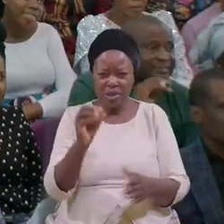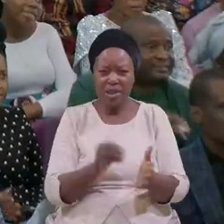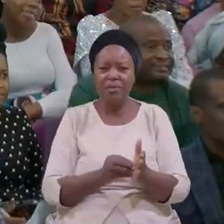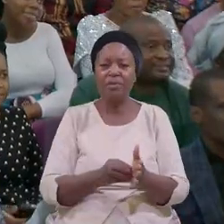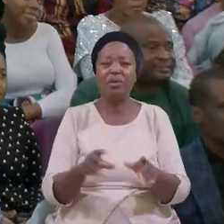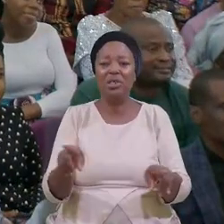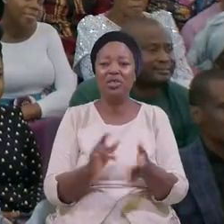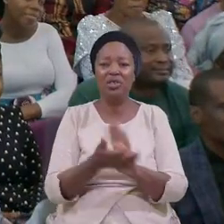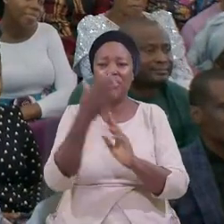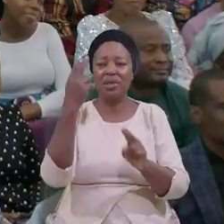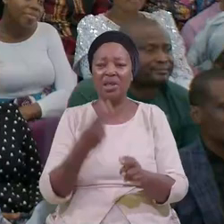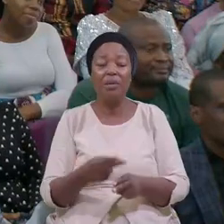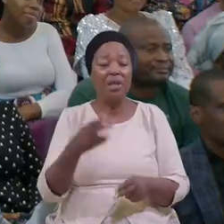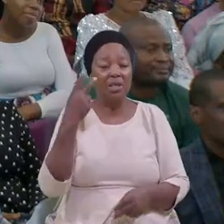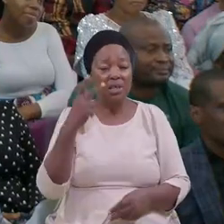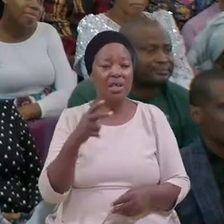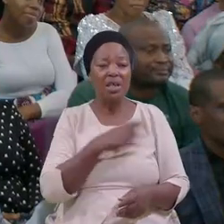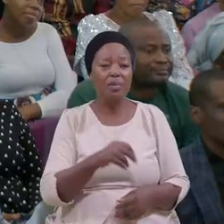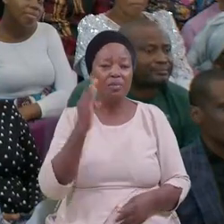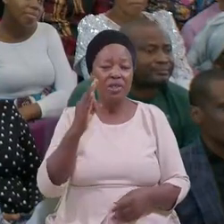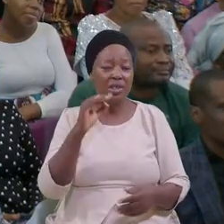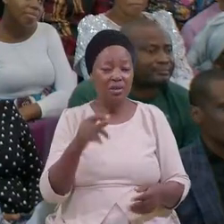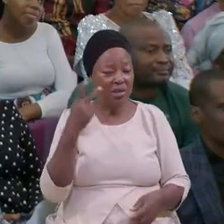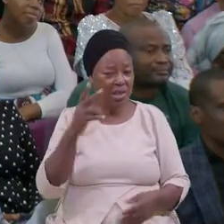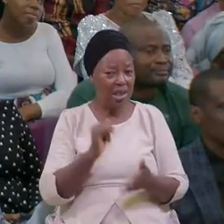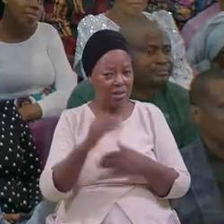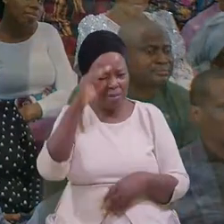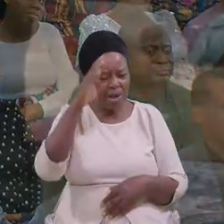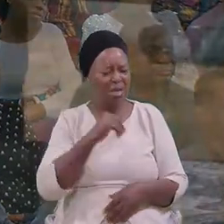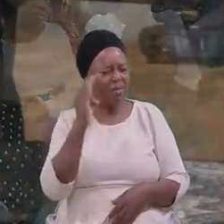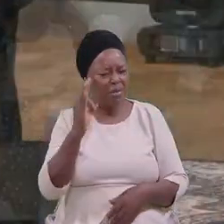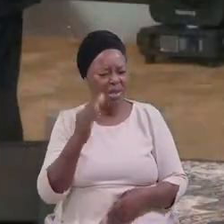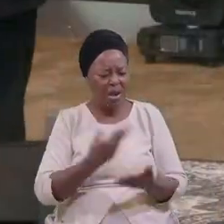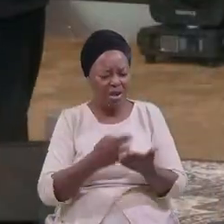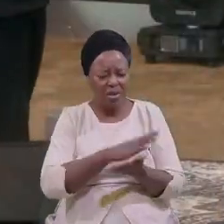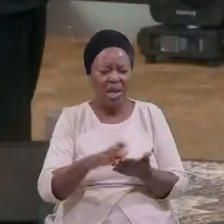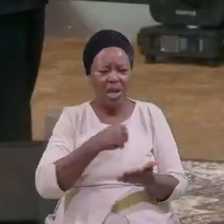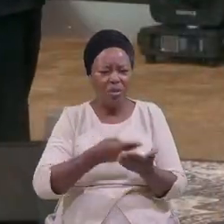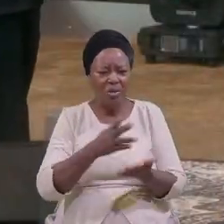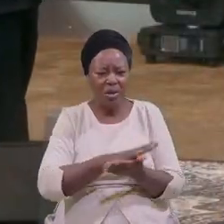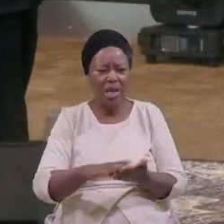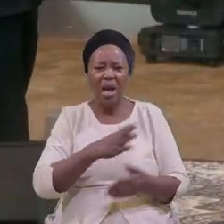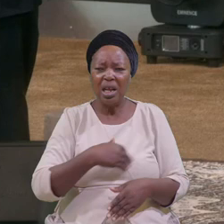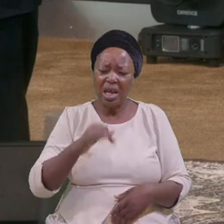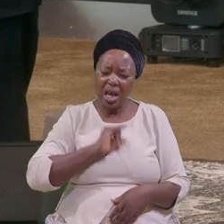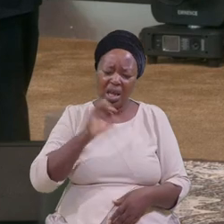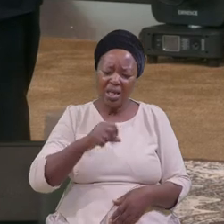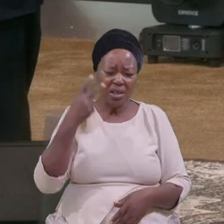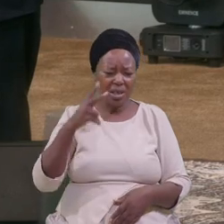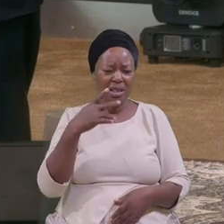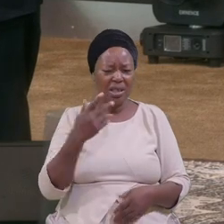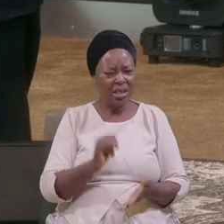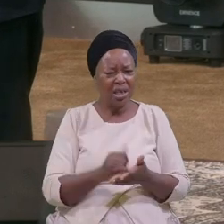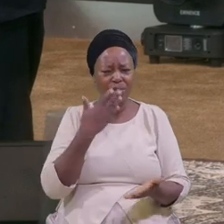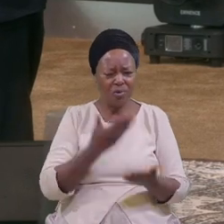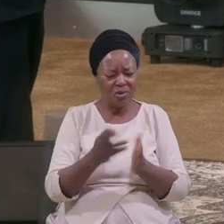man, he preaches righteousness and holiness, and I can see the goodness of God in his life. I can see the health, I